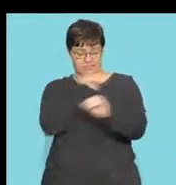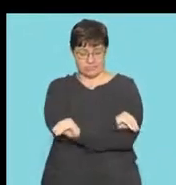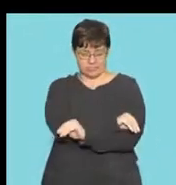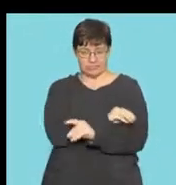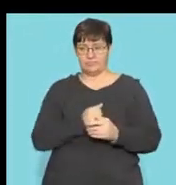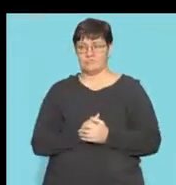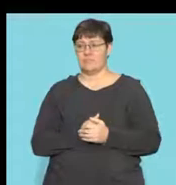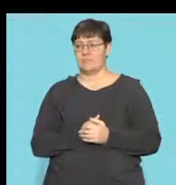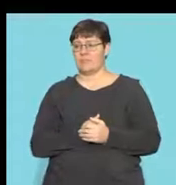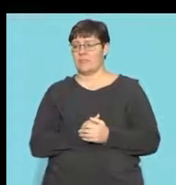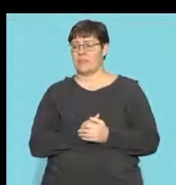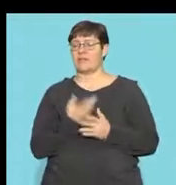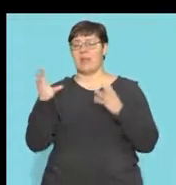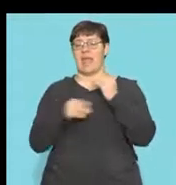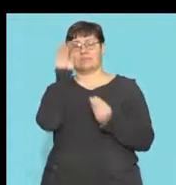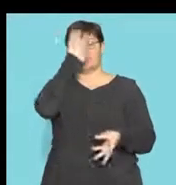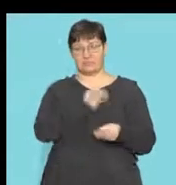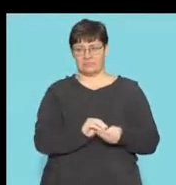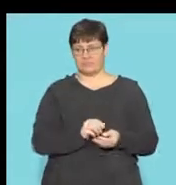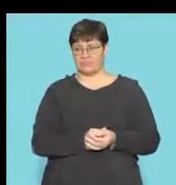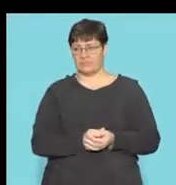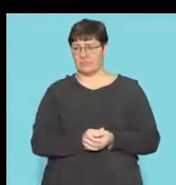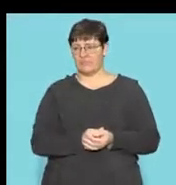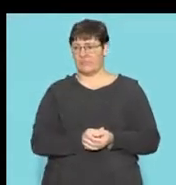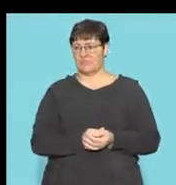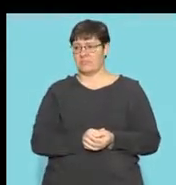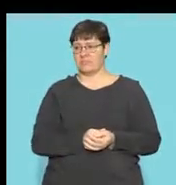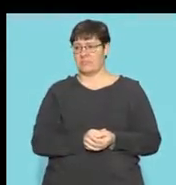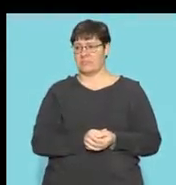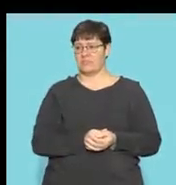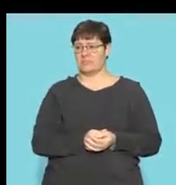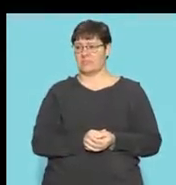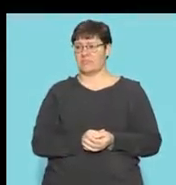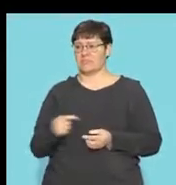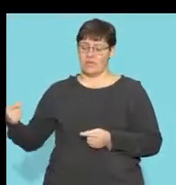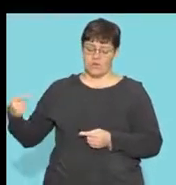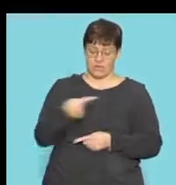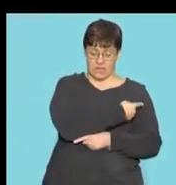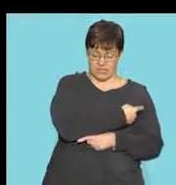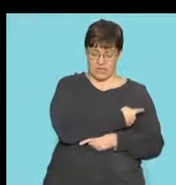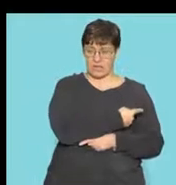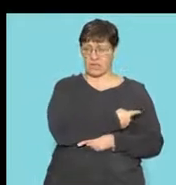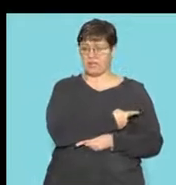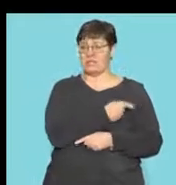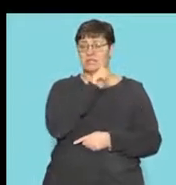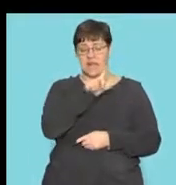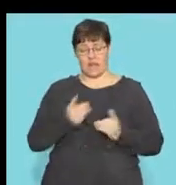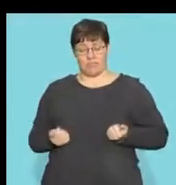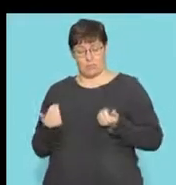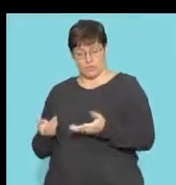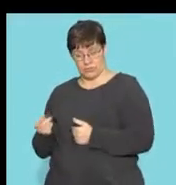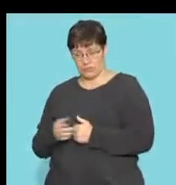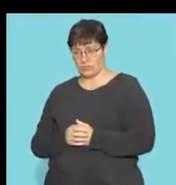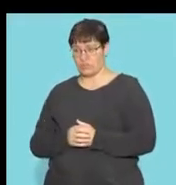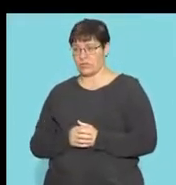that around, and we'd be able to add them together. The electrons would be the same, we'd write it that way. Chlorine is actually the thing that's being